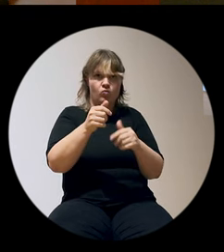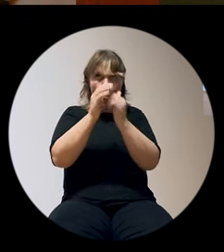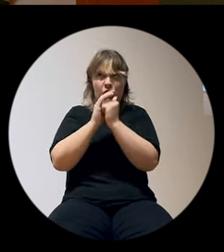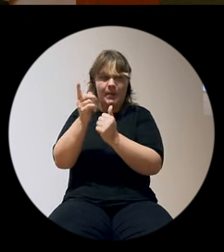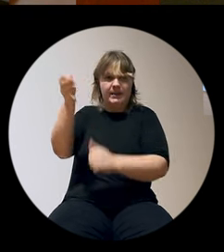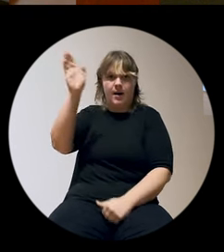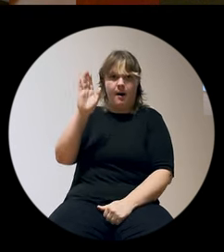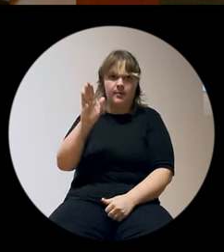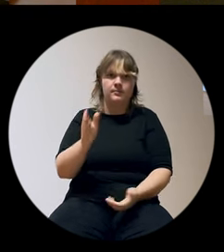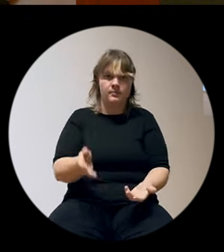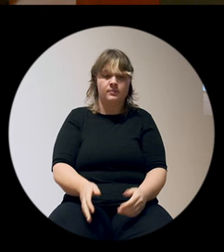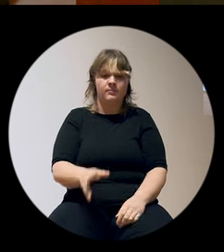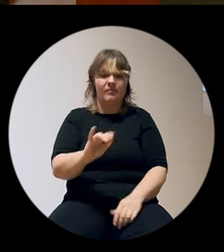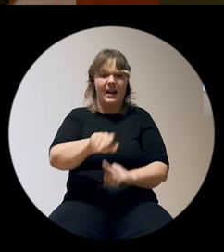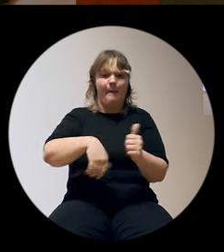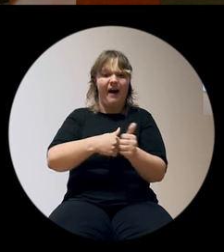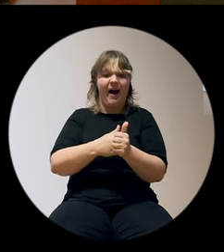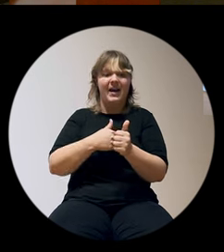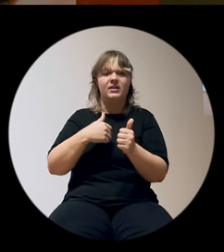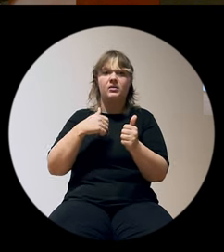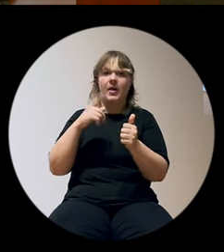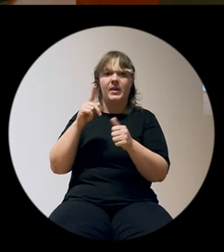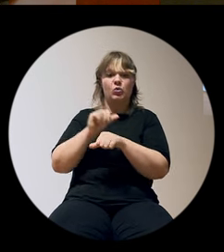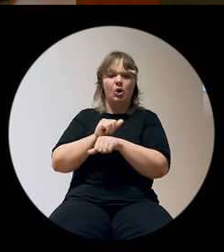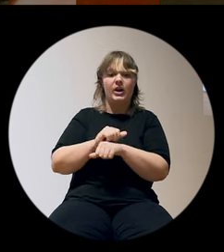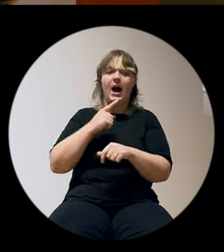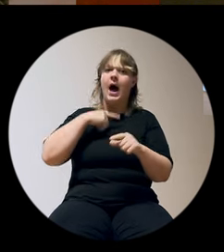And then behind this work is, I dreamt I could fly,